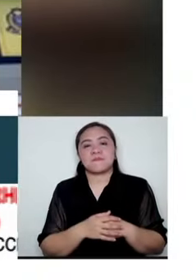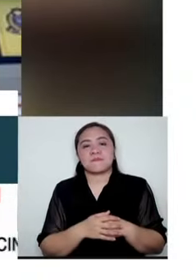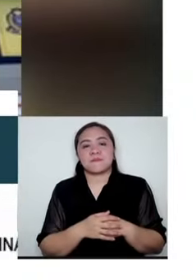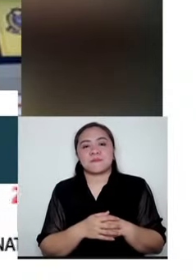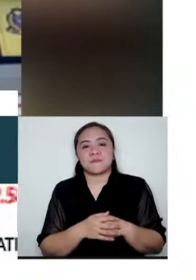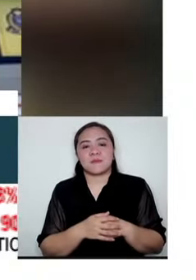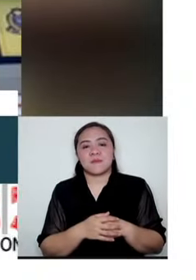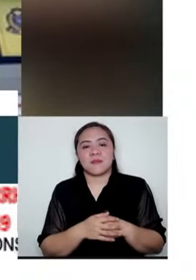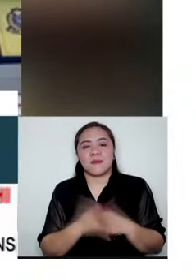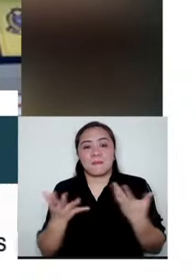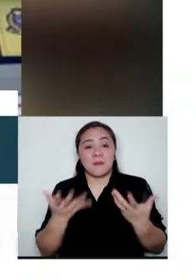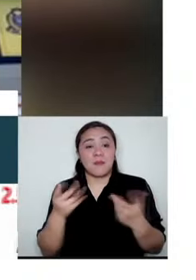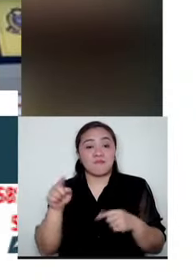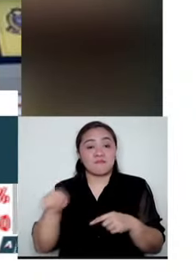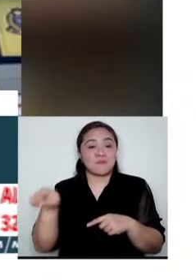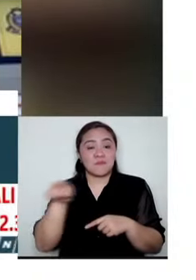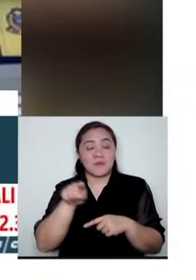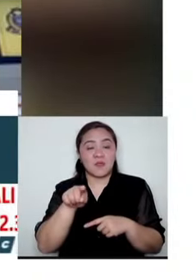it's an ongoing